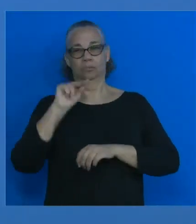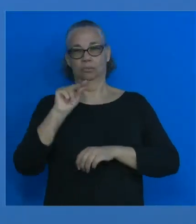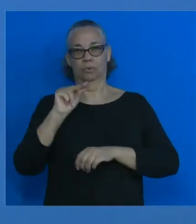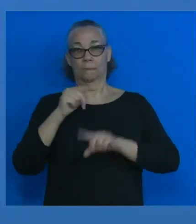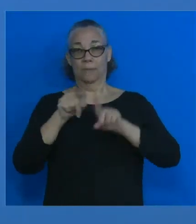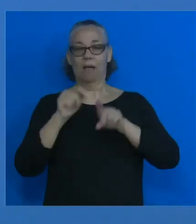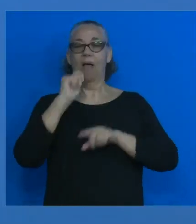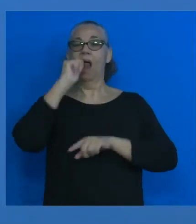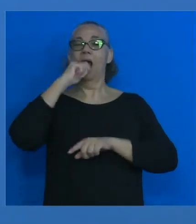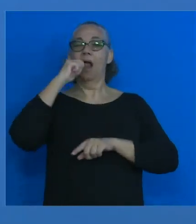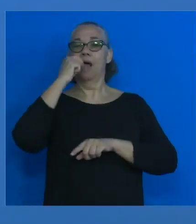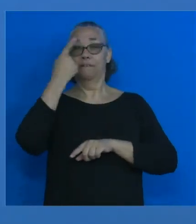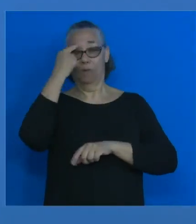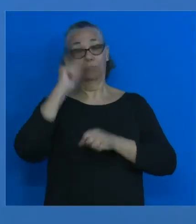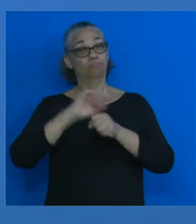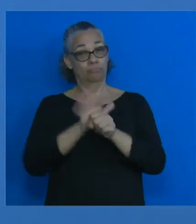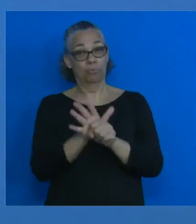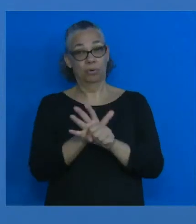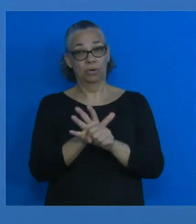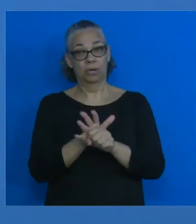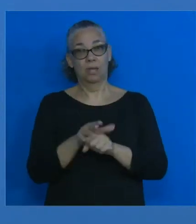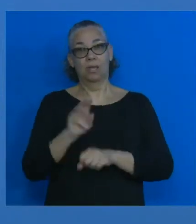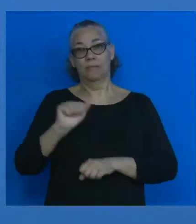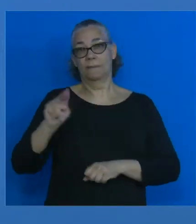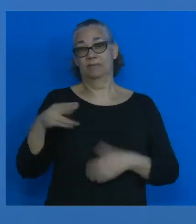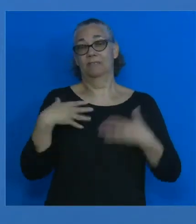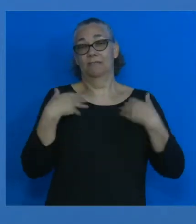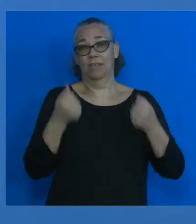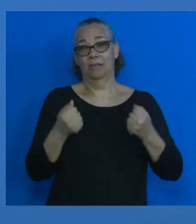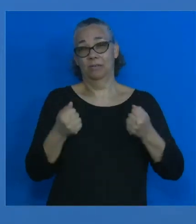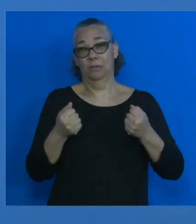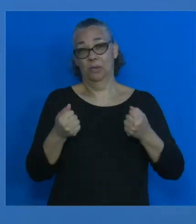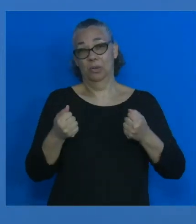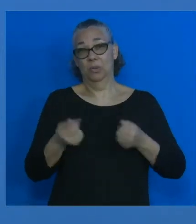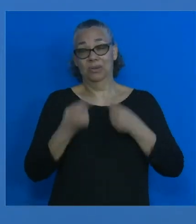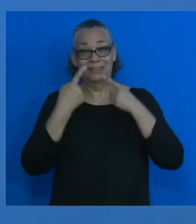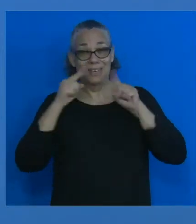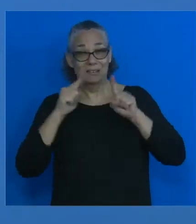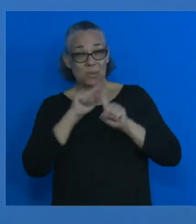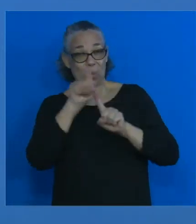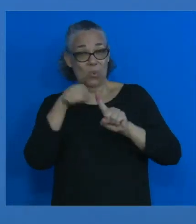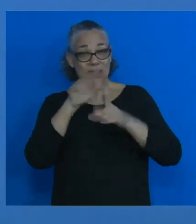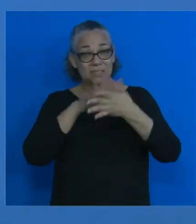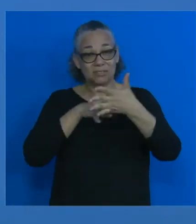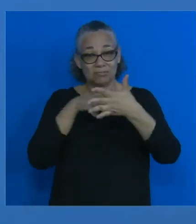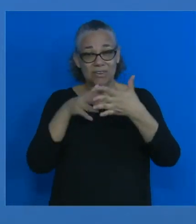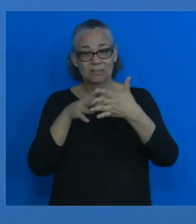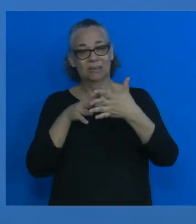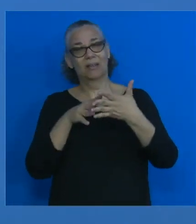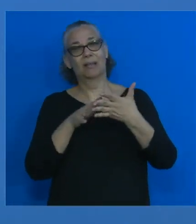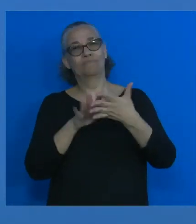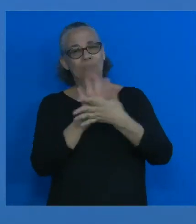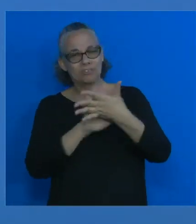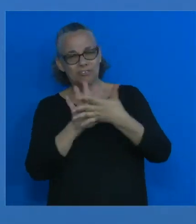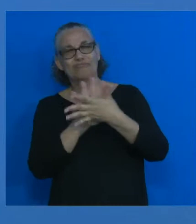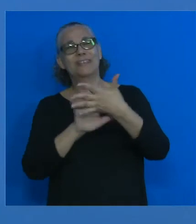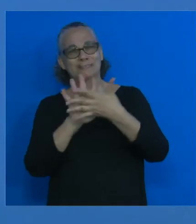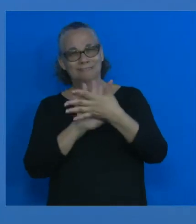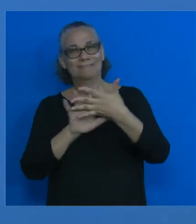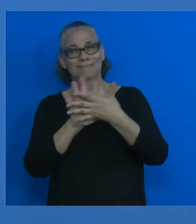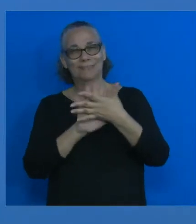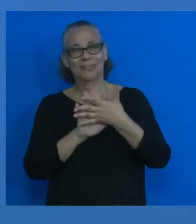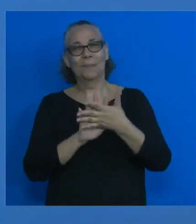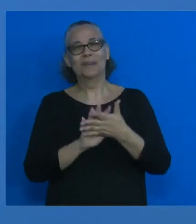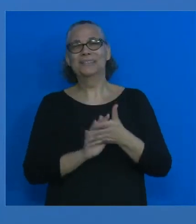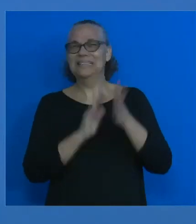the coronavirus. The Minister of Health will announce the times for the saliva screening, but it is anticipated at this point in time that